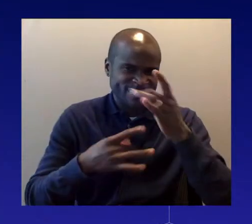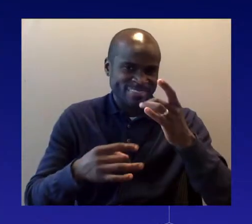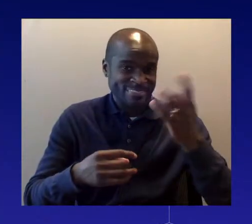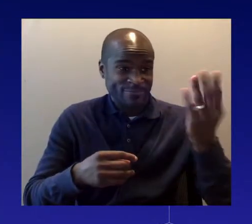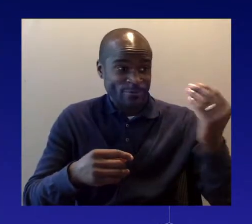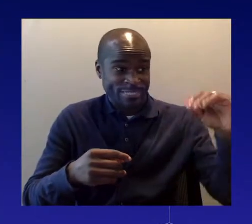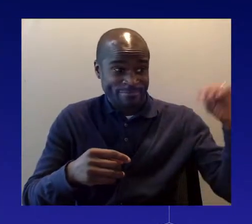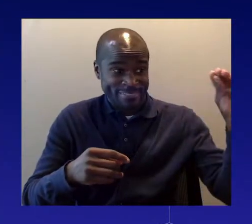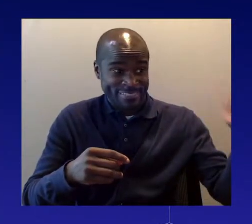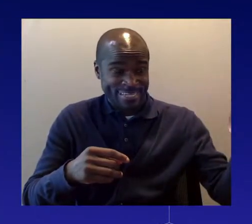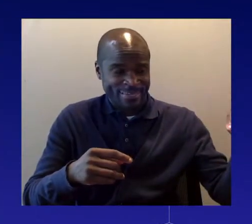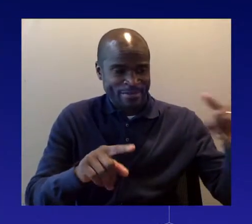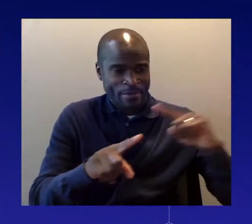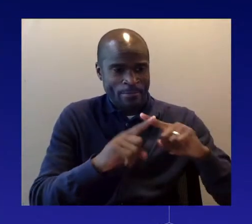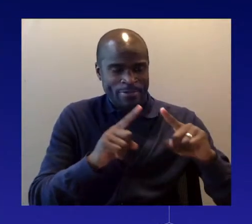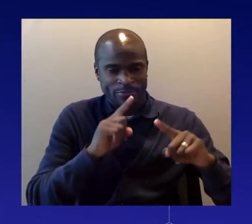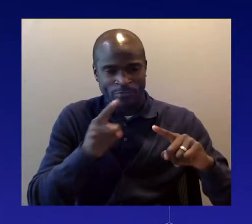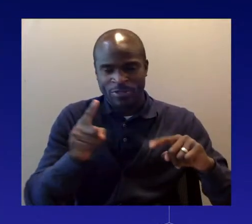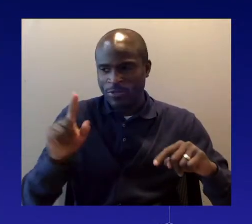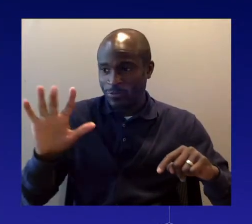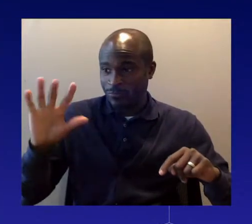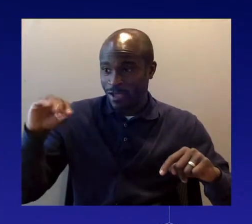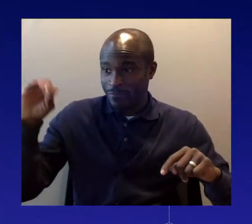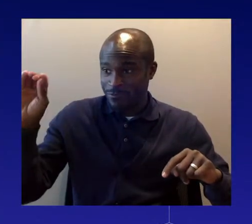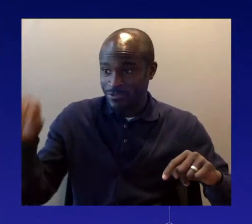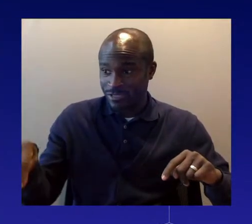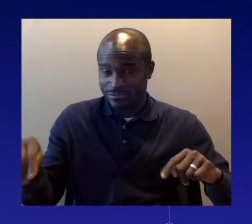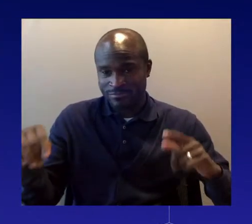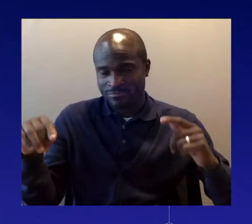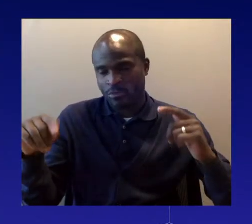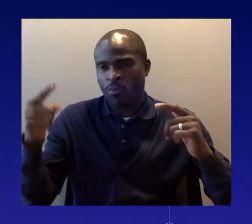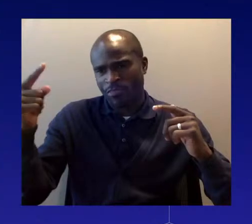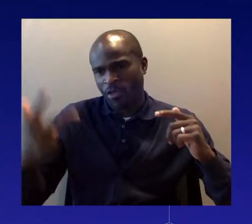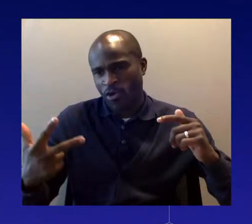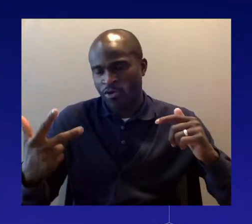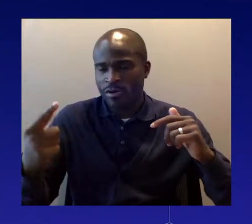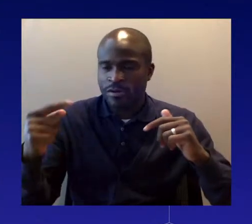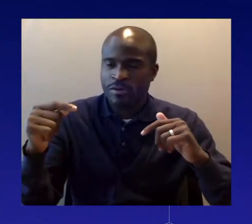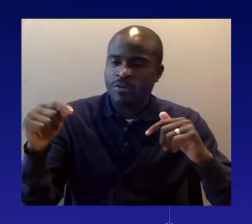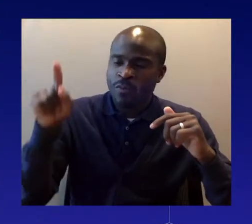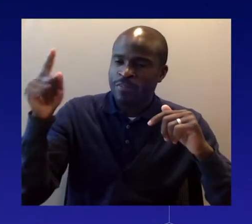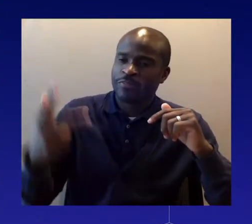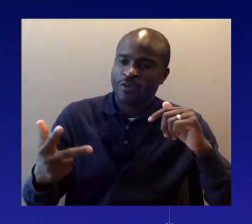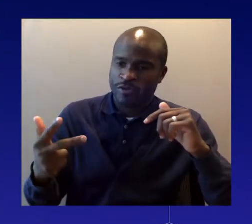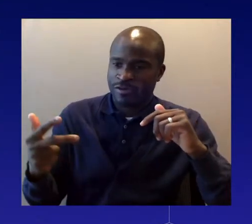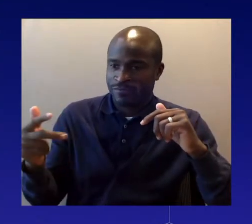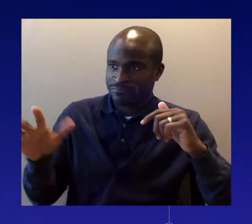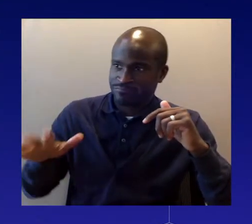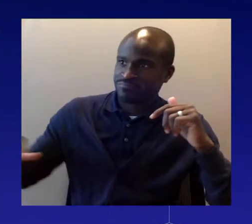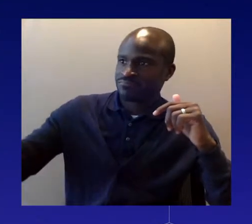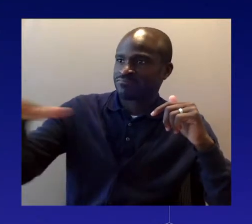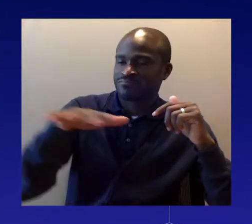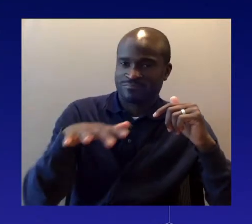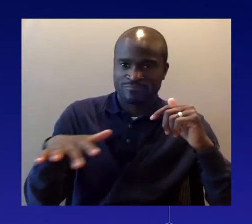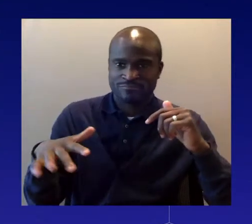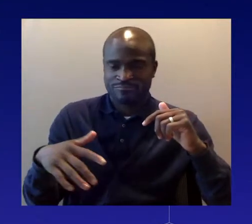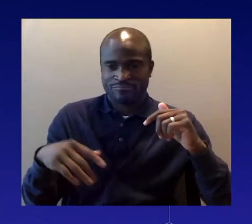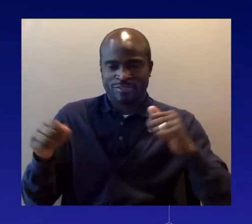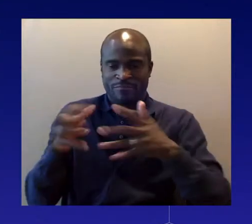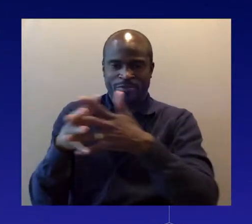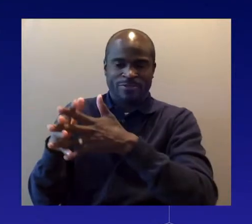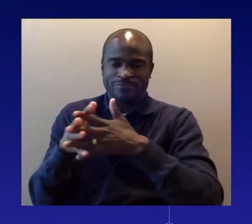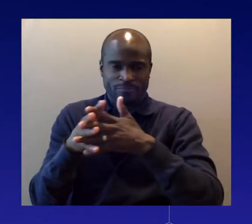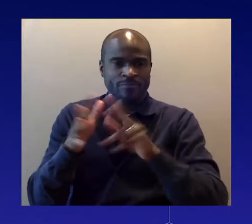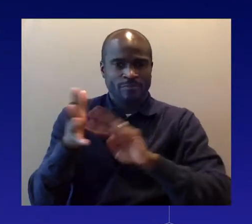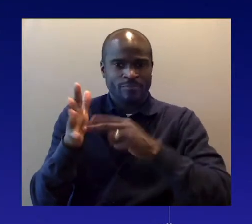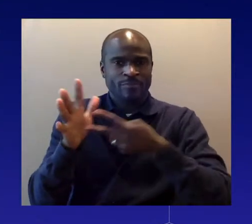And it's not going to be easy to make that problem better given the current legal environment. So we have to look for opportunities